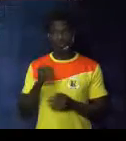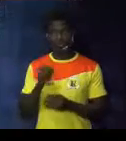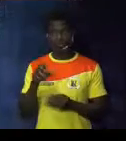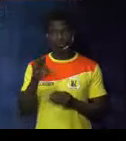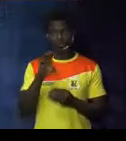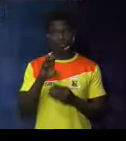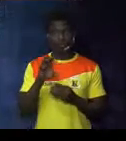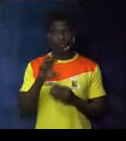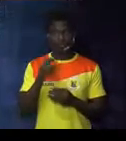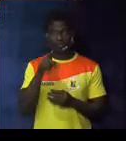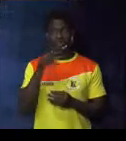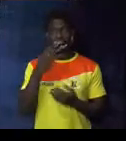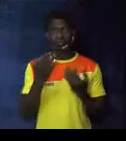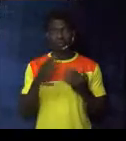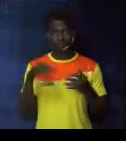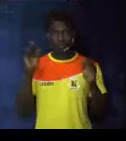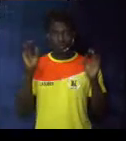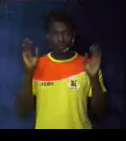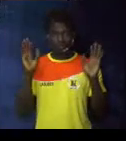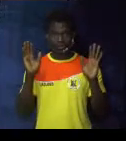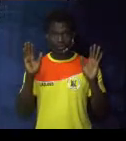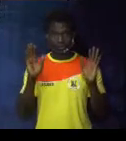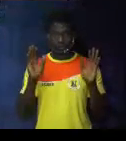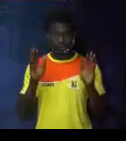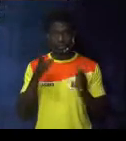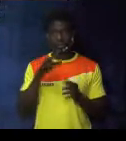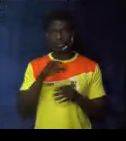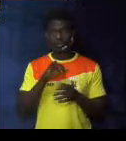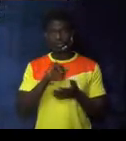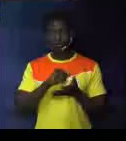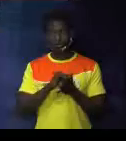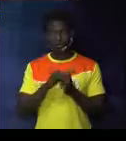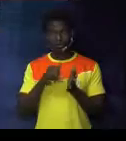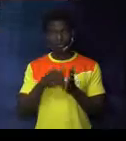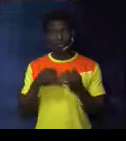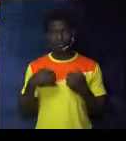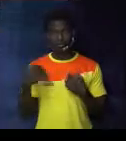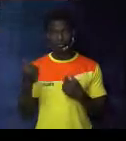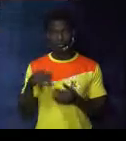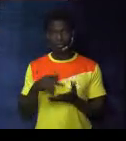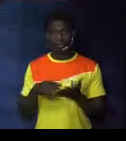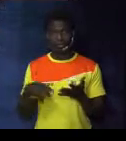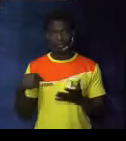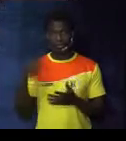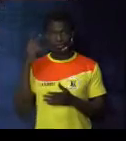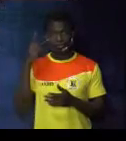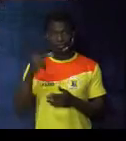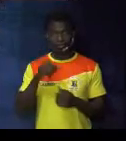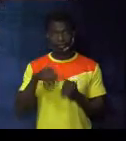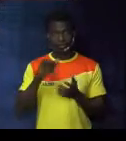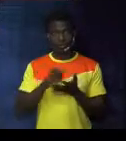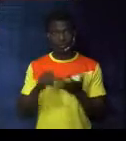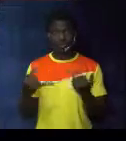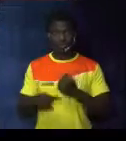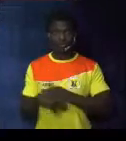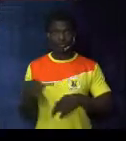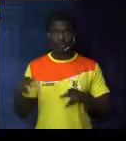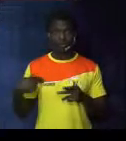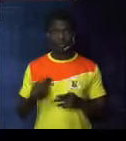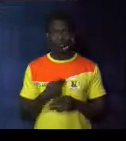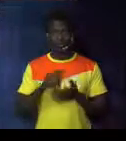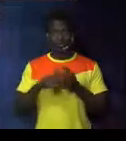parts of a circle. Now you might wonder, does a circle have any parts? Well, we'll see about that